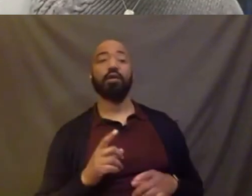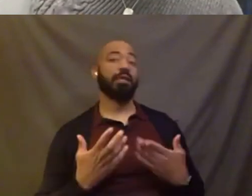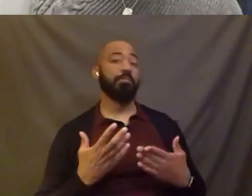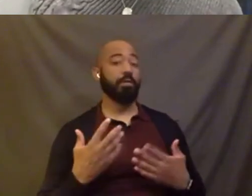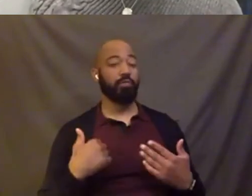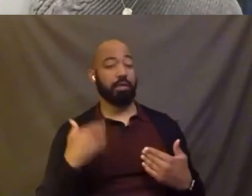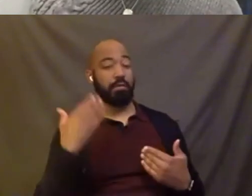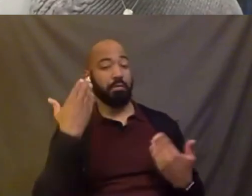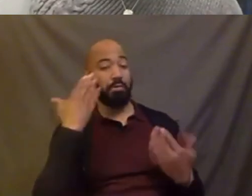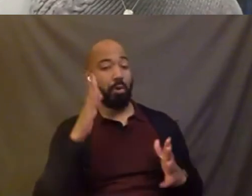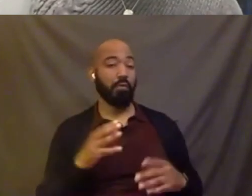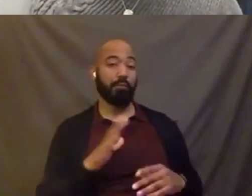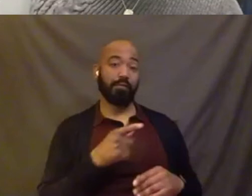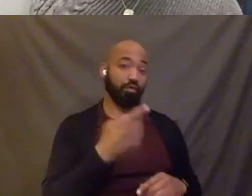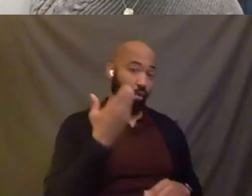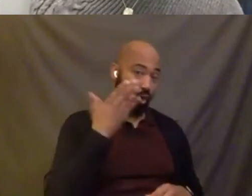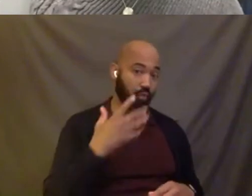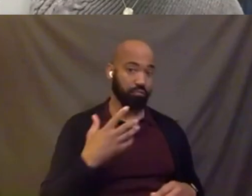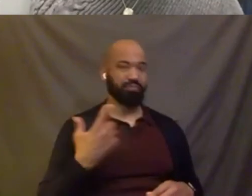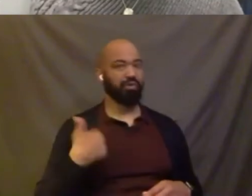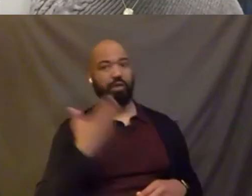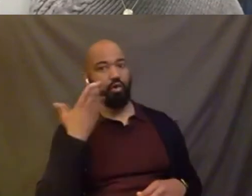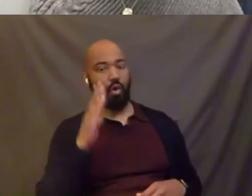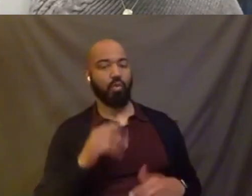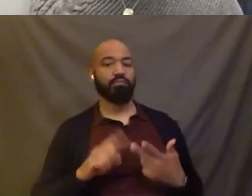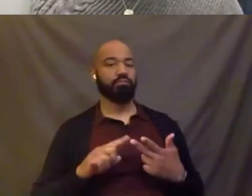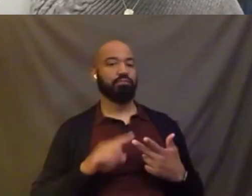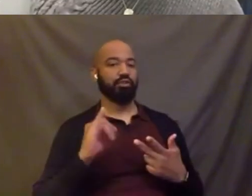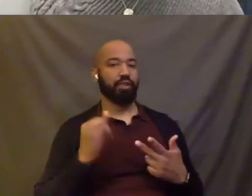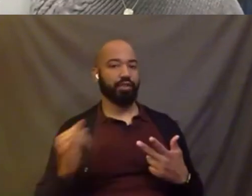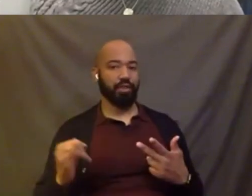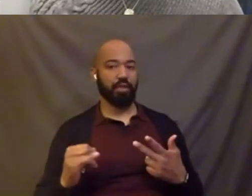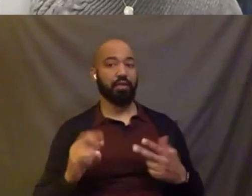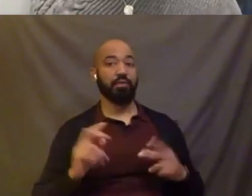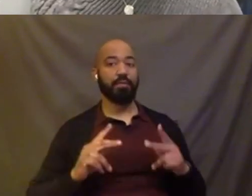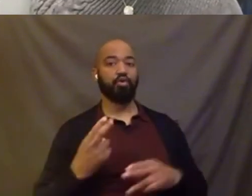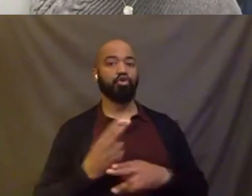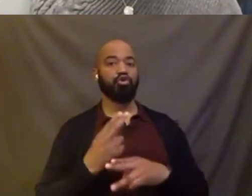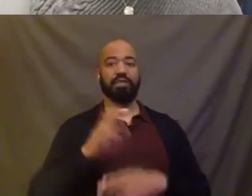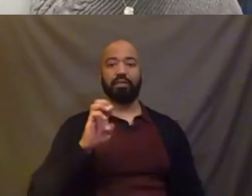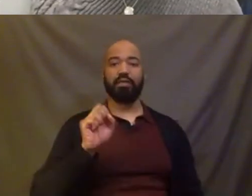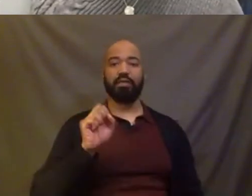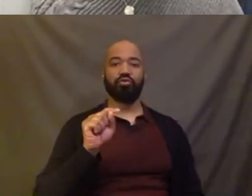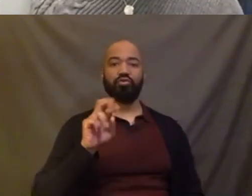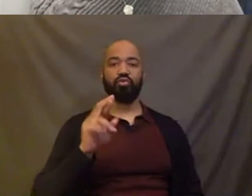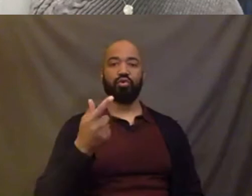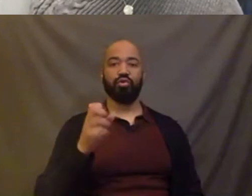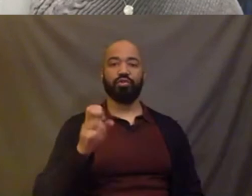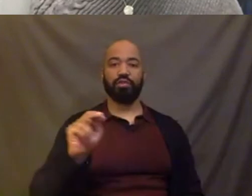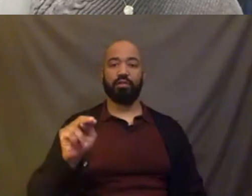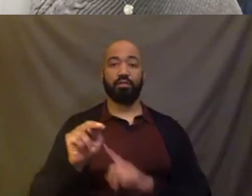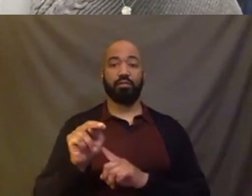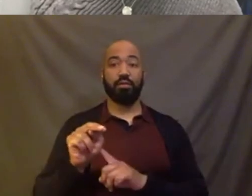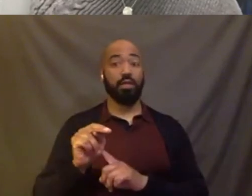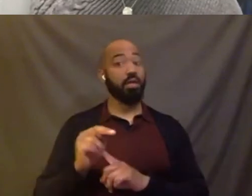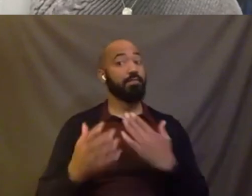that you or anybody who doesn't know very much about, but the J&J and folks that are using estrogen. Yes. So whether it's made on their own